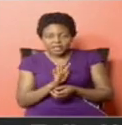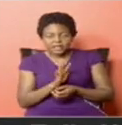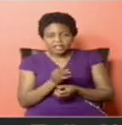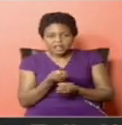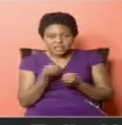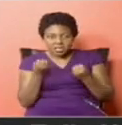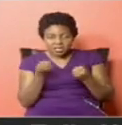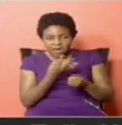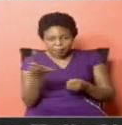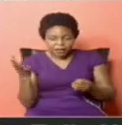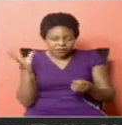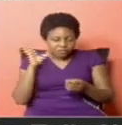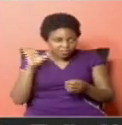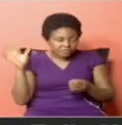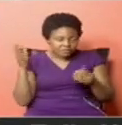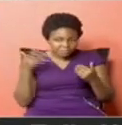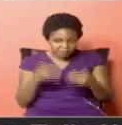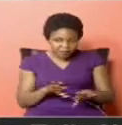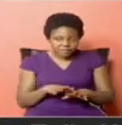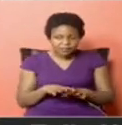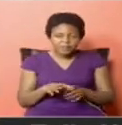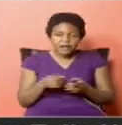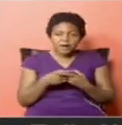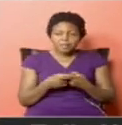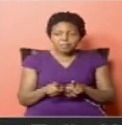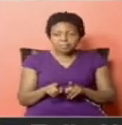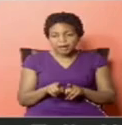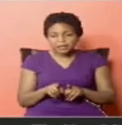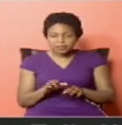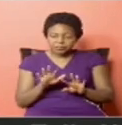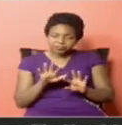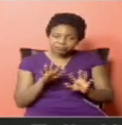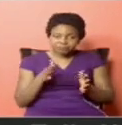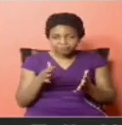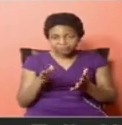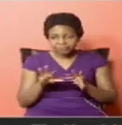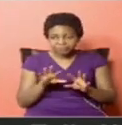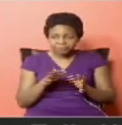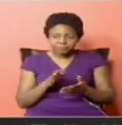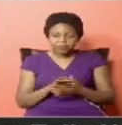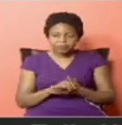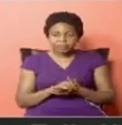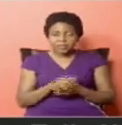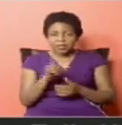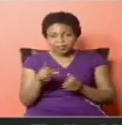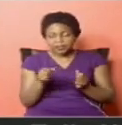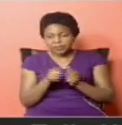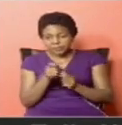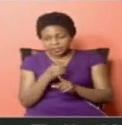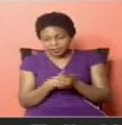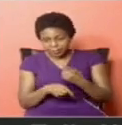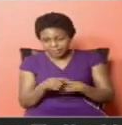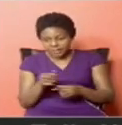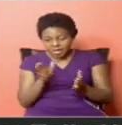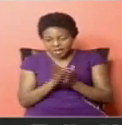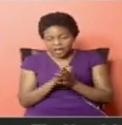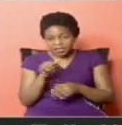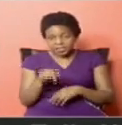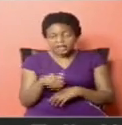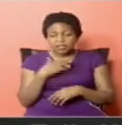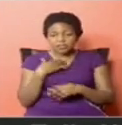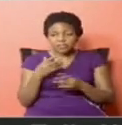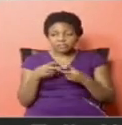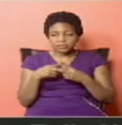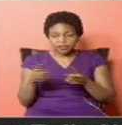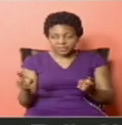to. The PWDs also are a very strong movement. And here I would like to start with